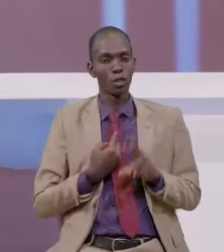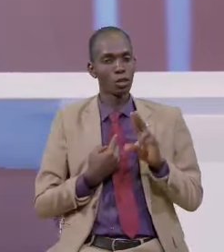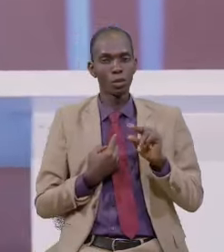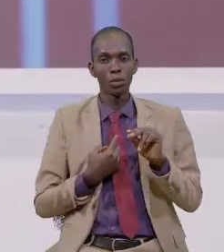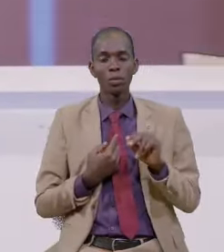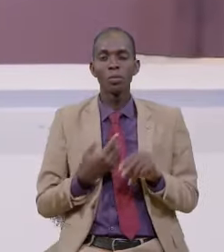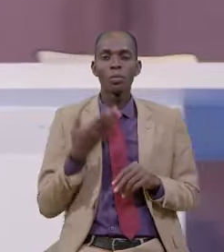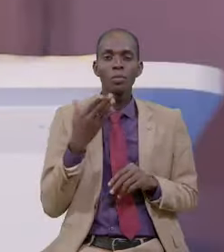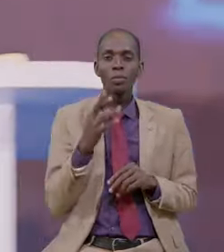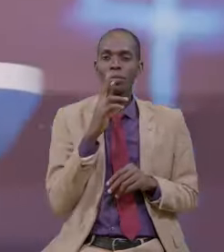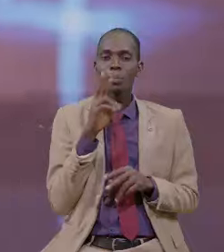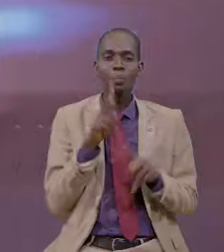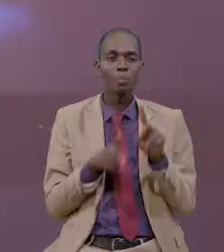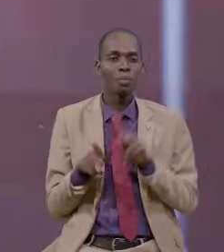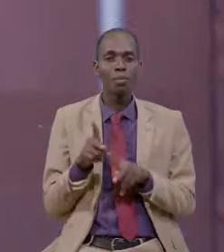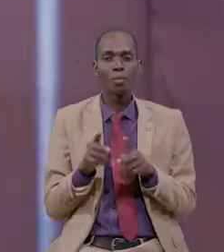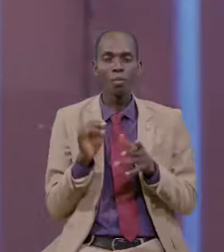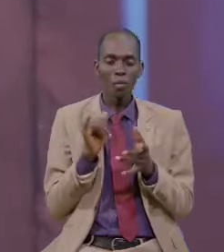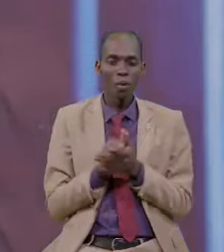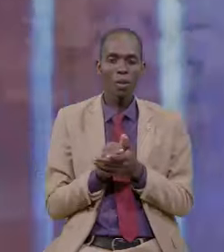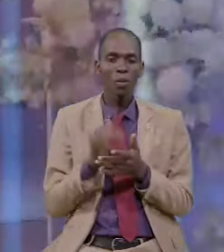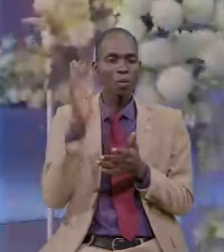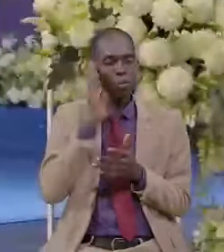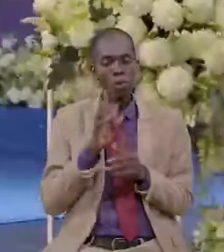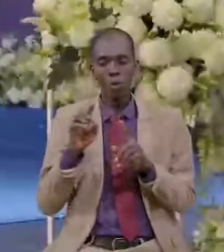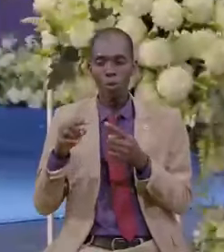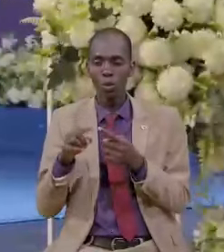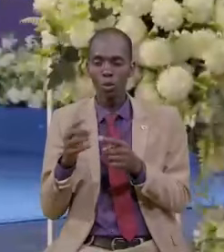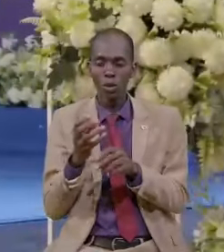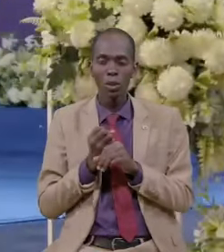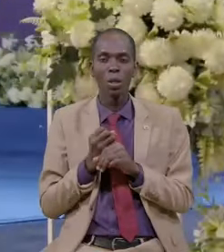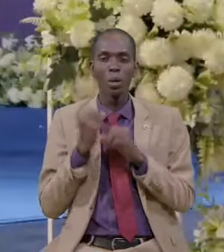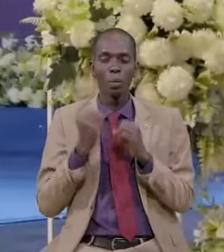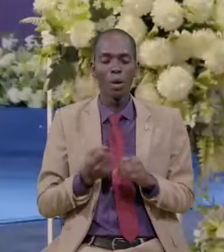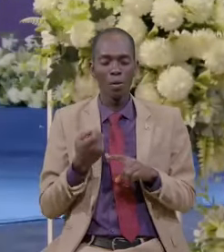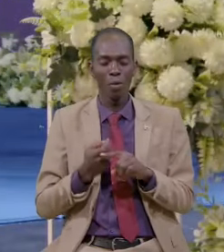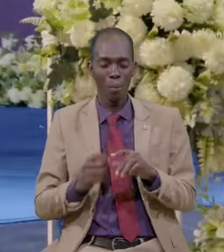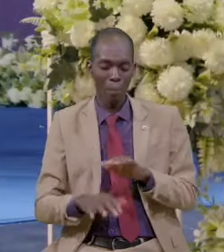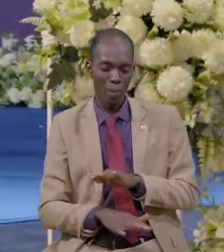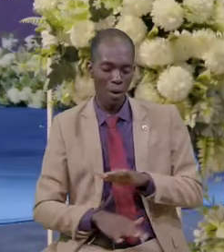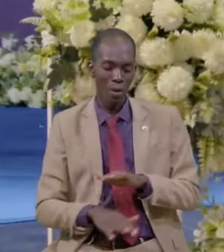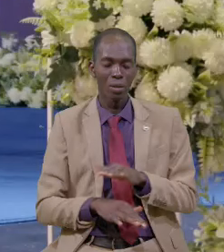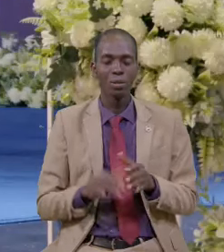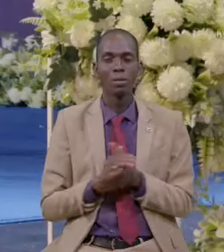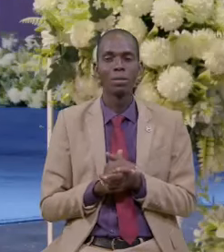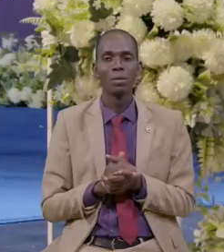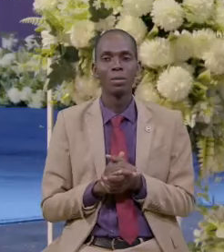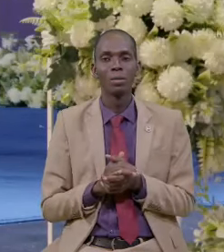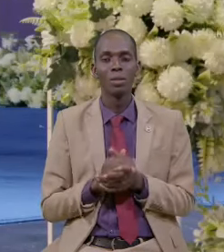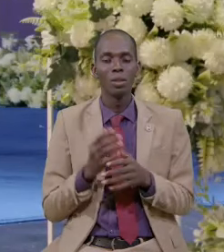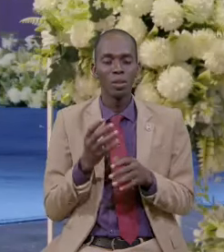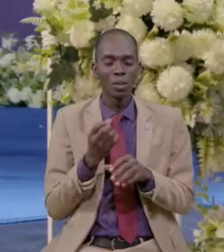people that go to take power from below. Power from